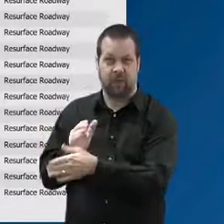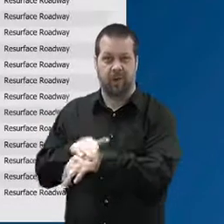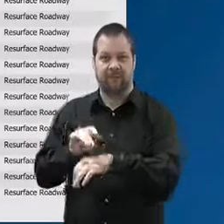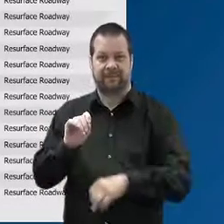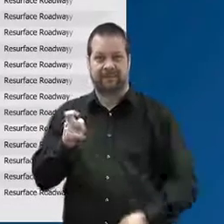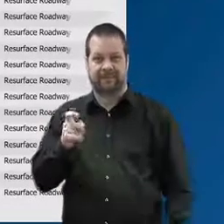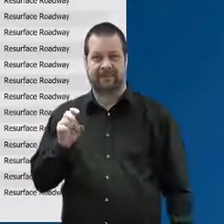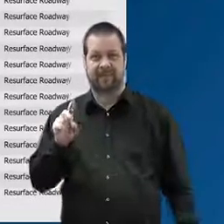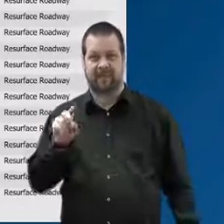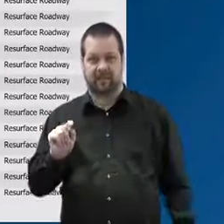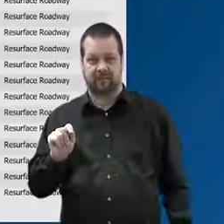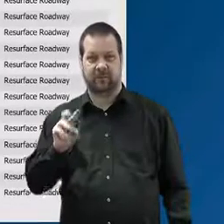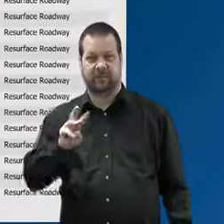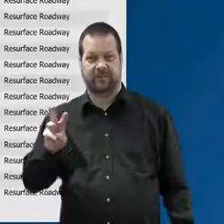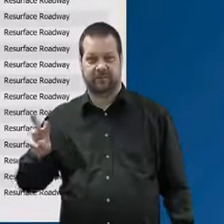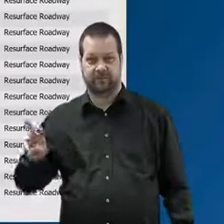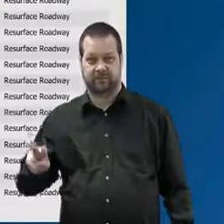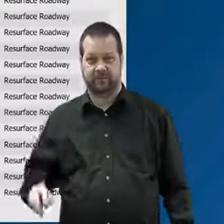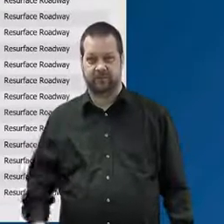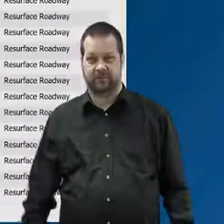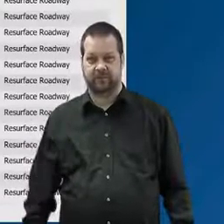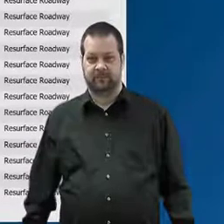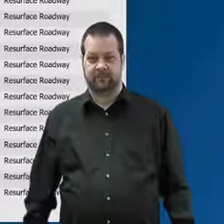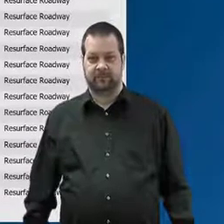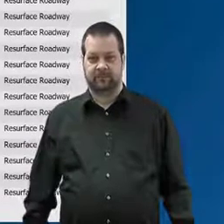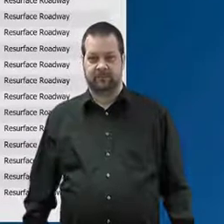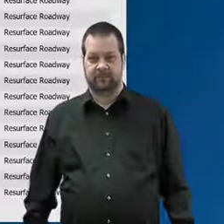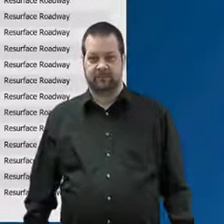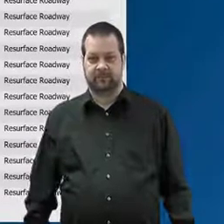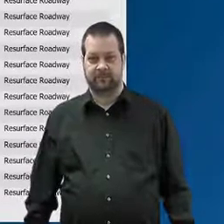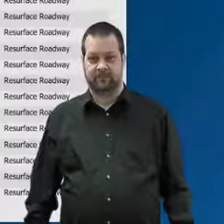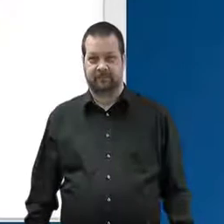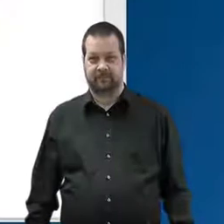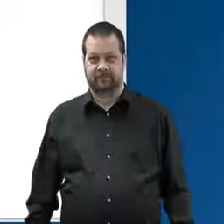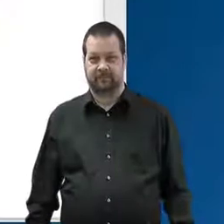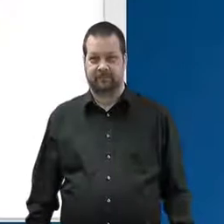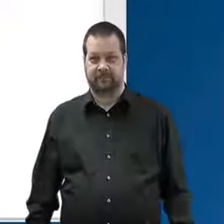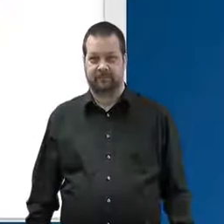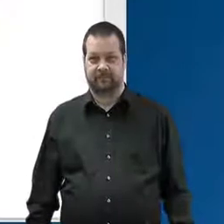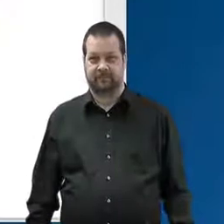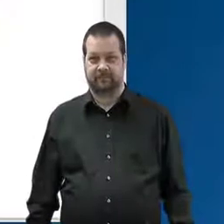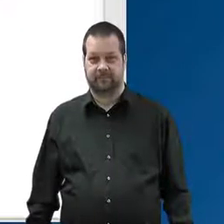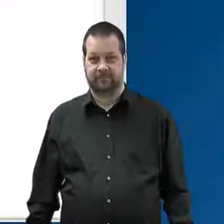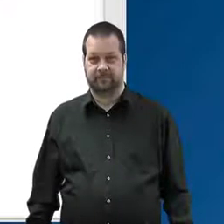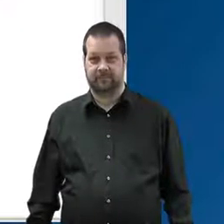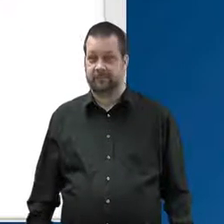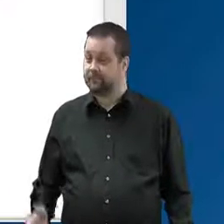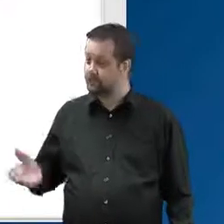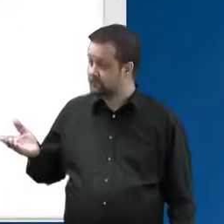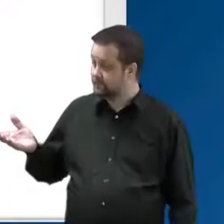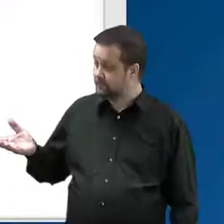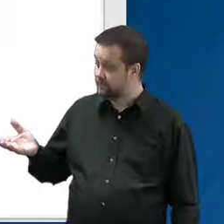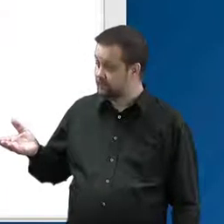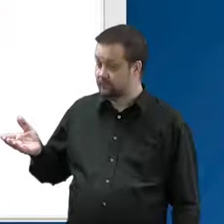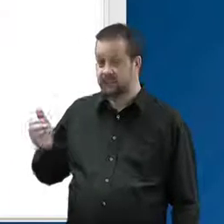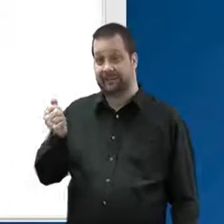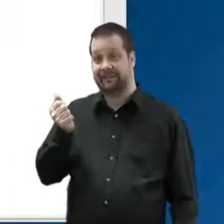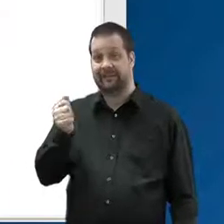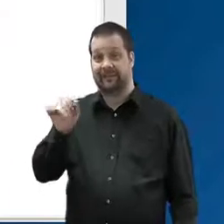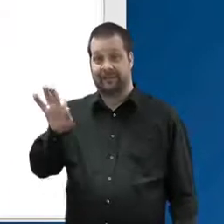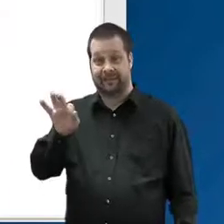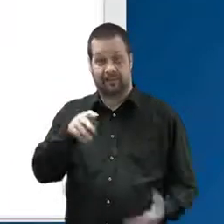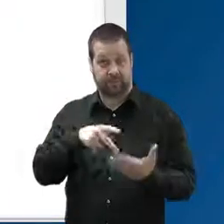website. This map shows the location of the 19 projects included